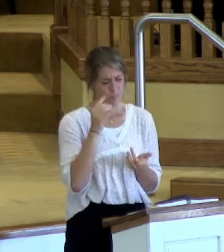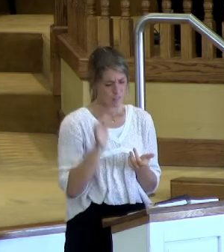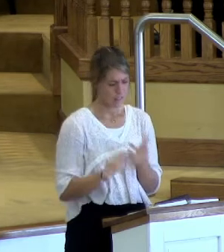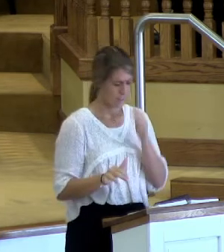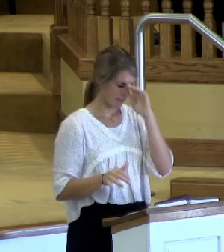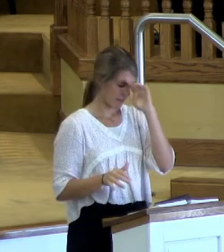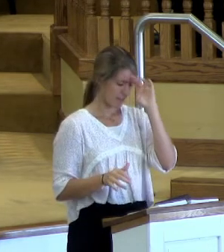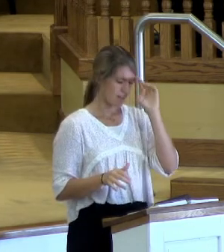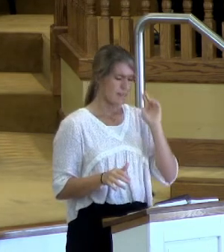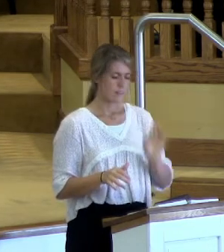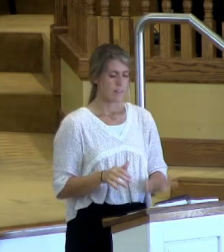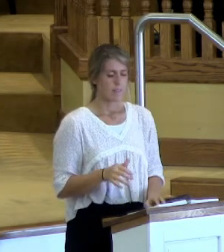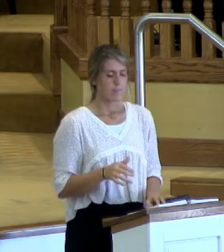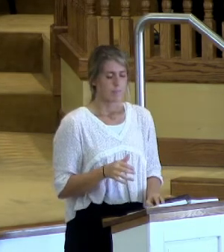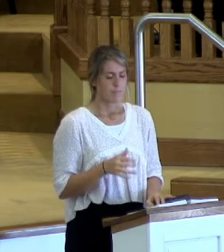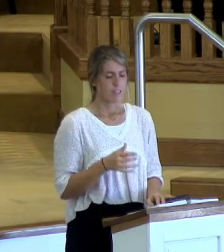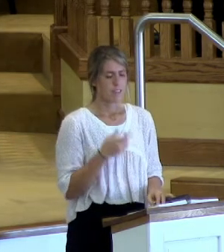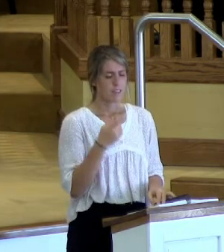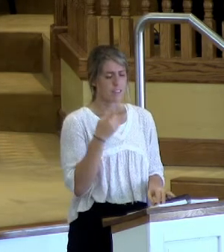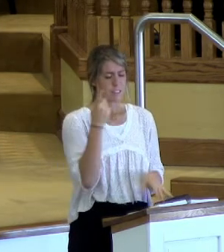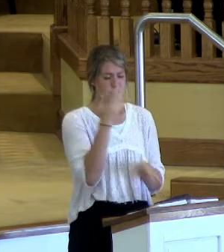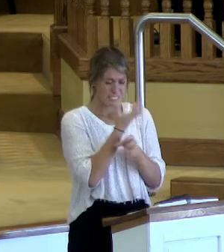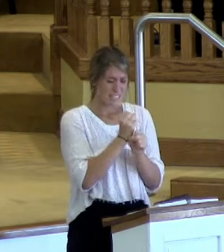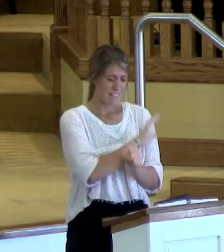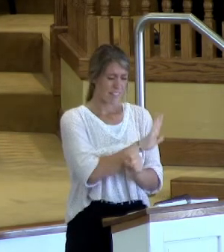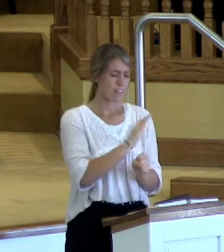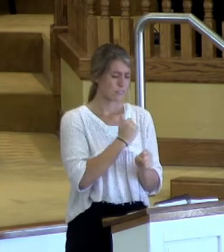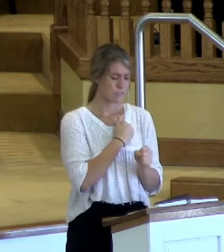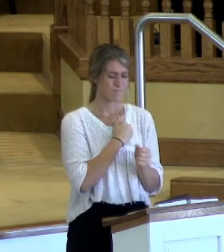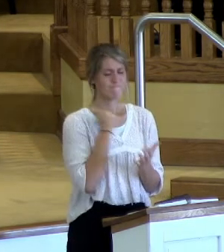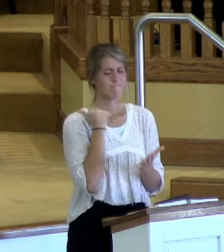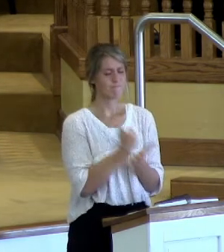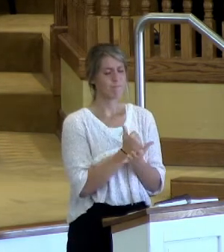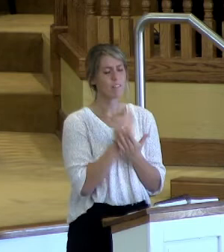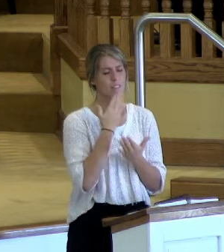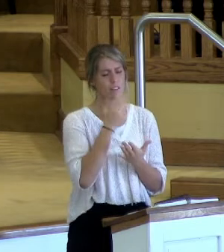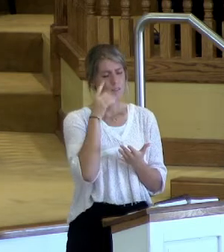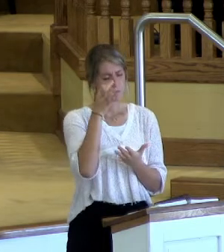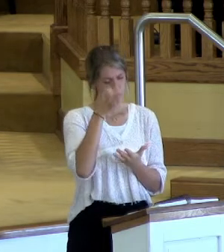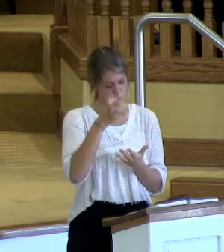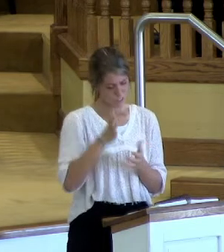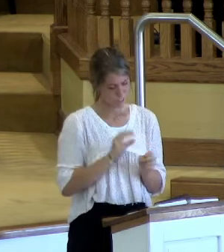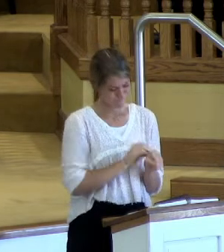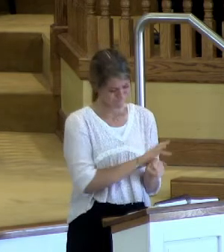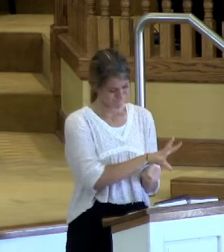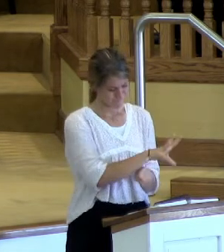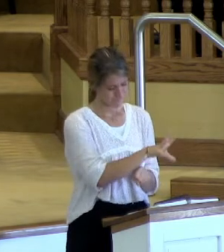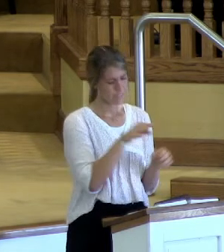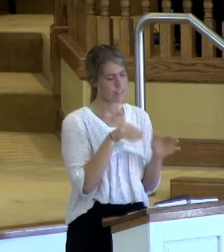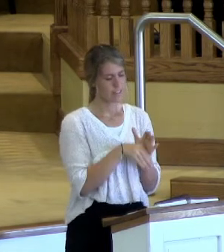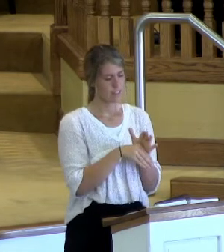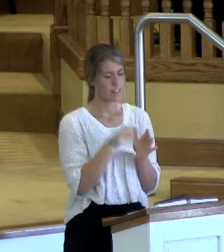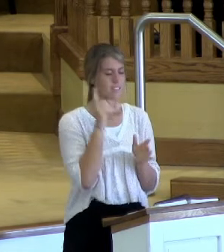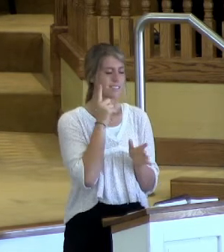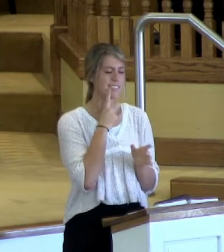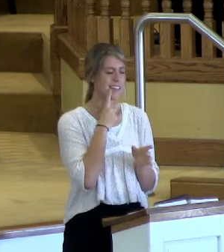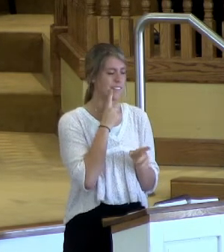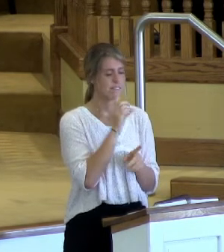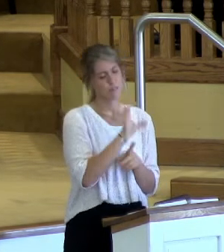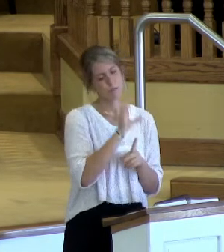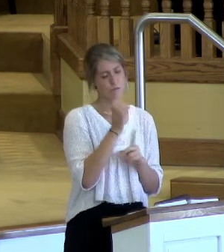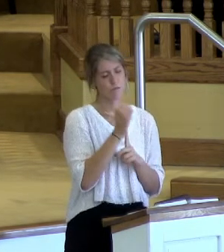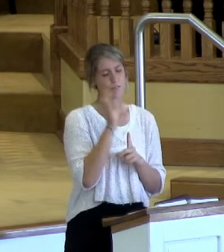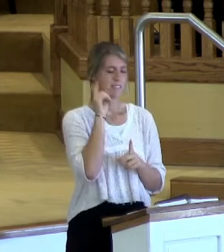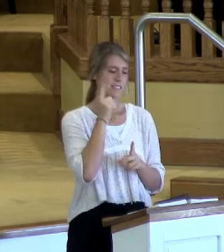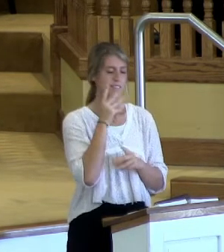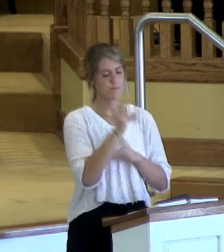honor for you saving their soul. And we thank you for preacher's influence in the deaf culture and the